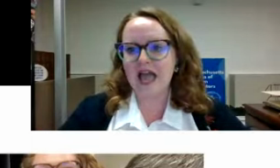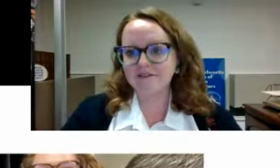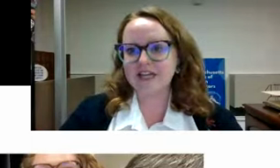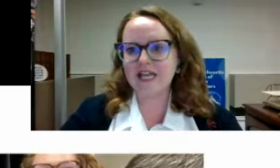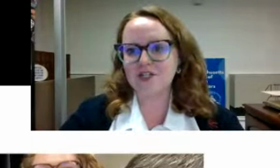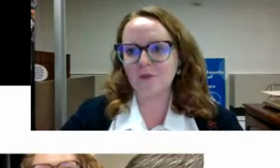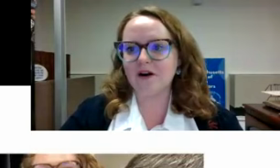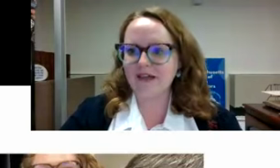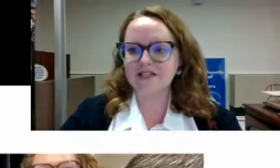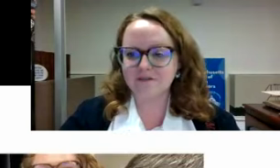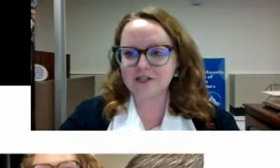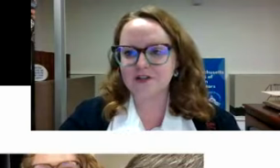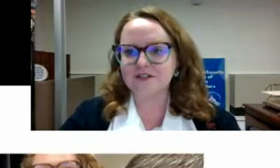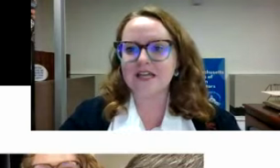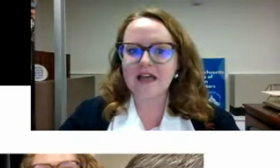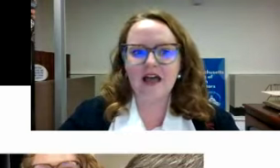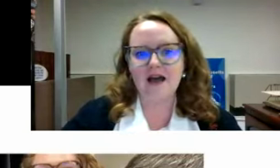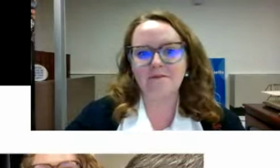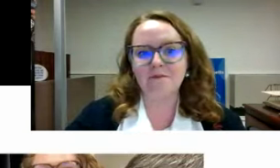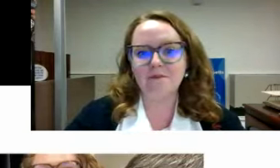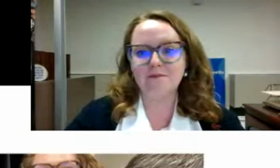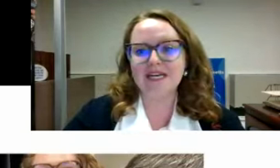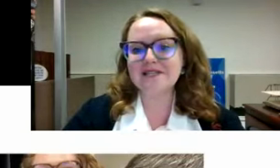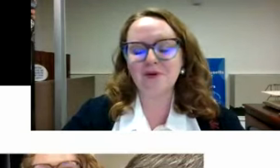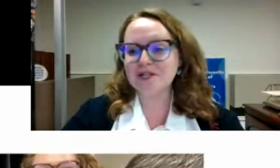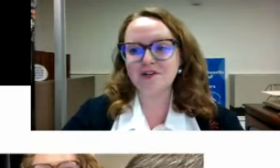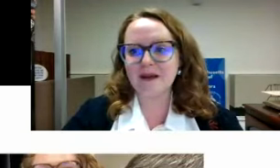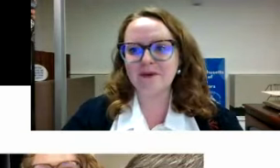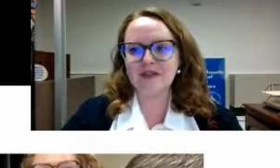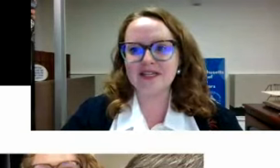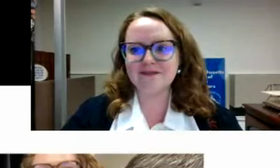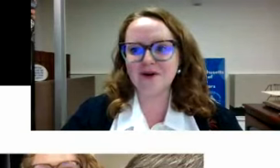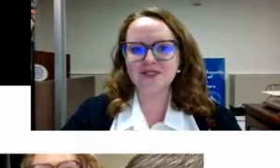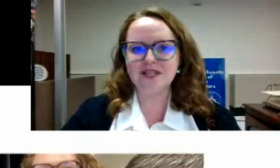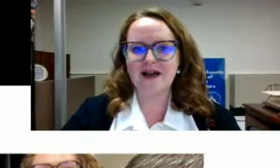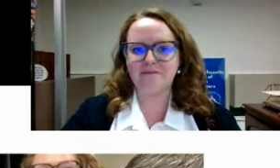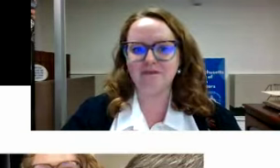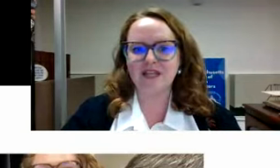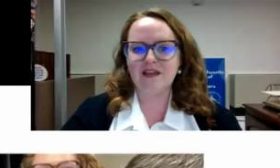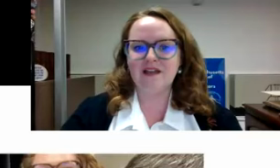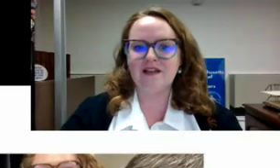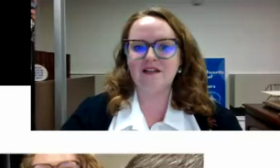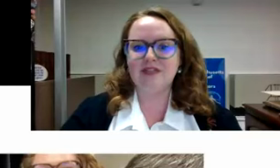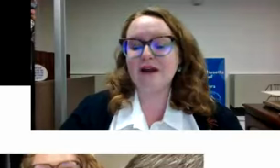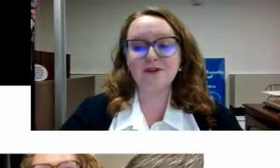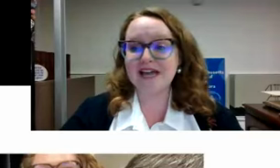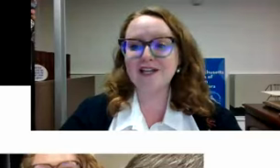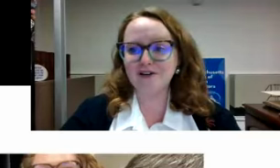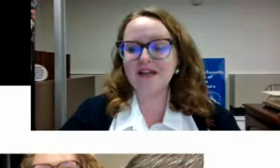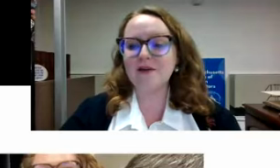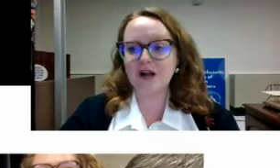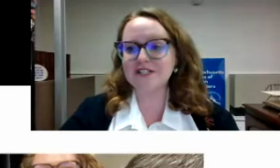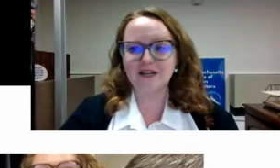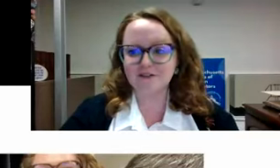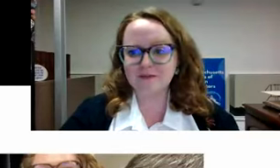and advocate to your elected officials. But it's important to remember that these folks, they represent